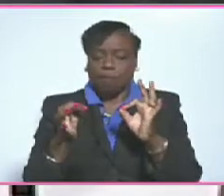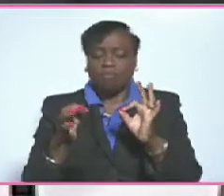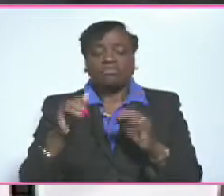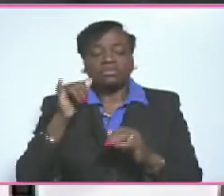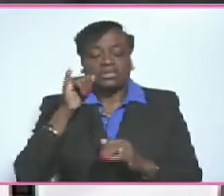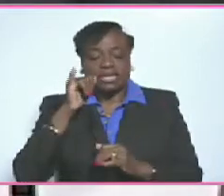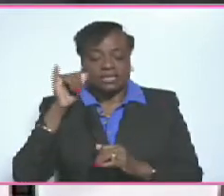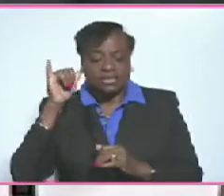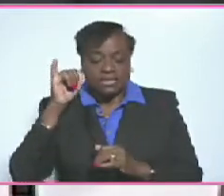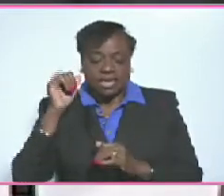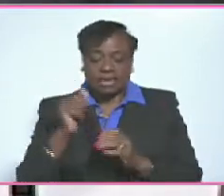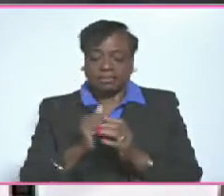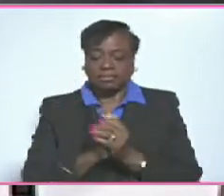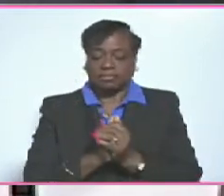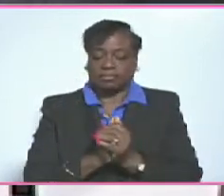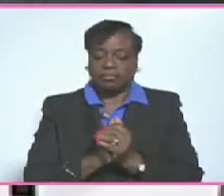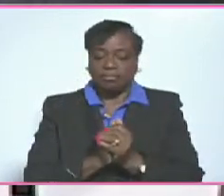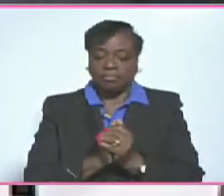yesterday.